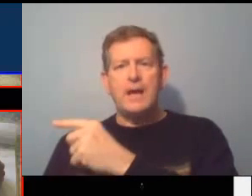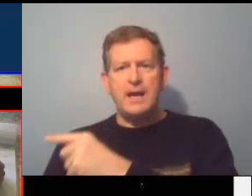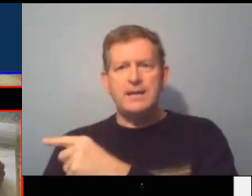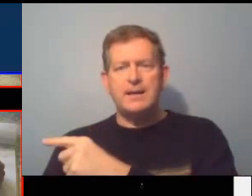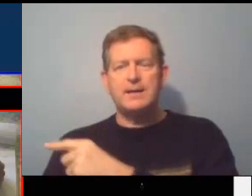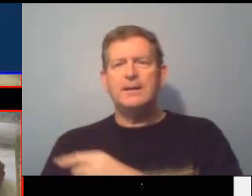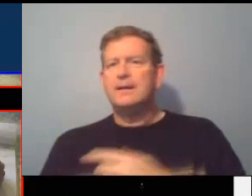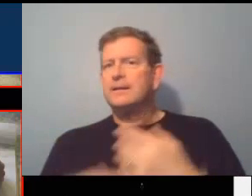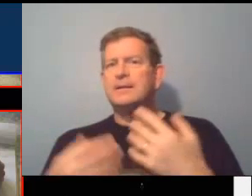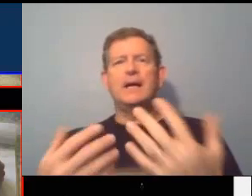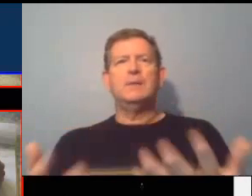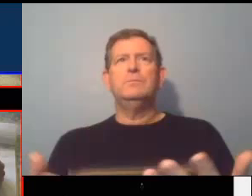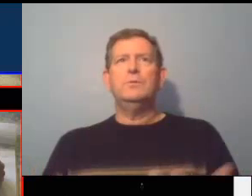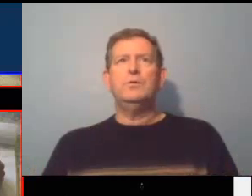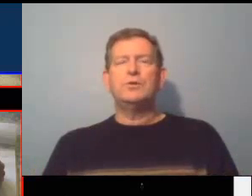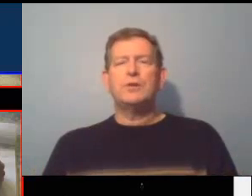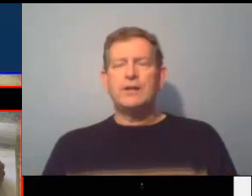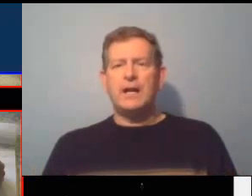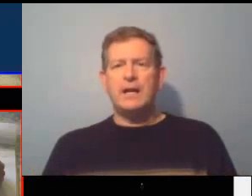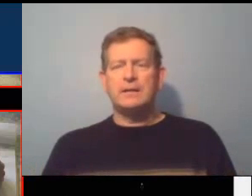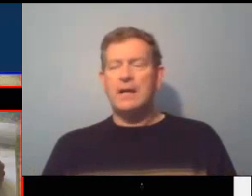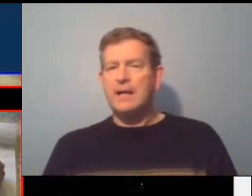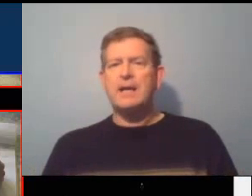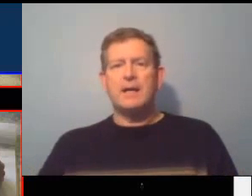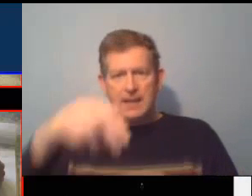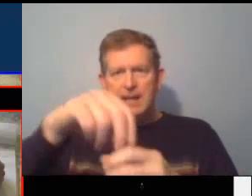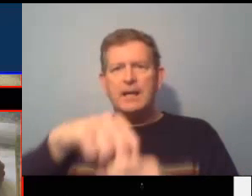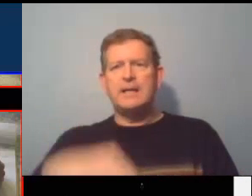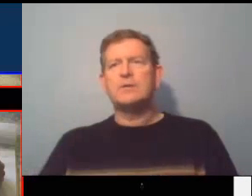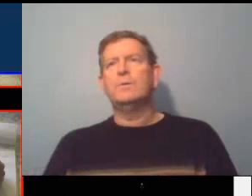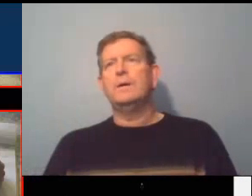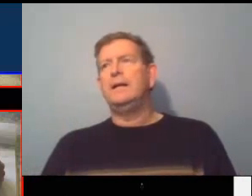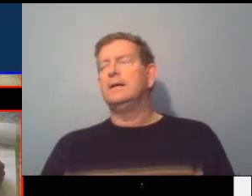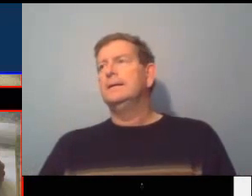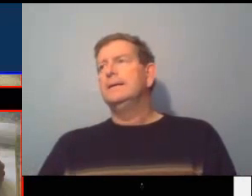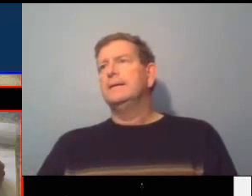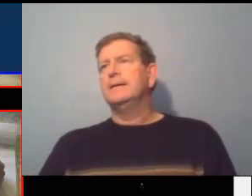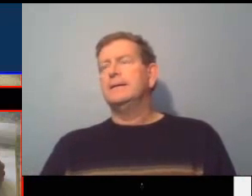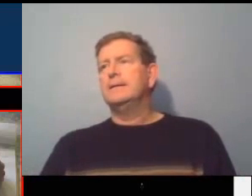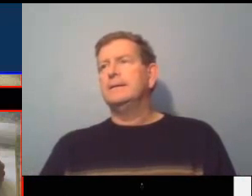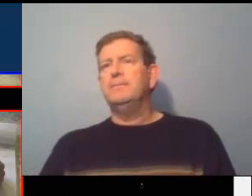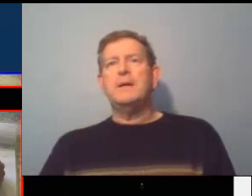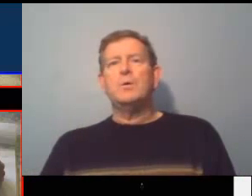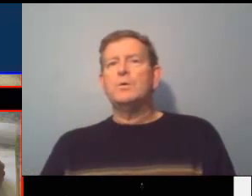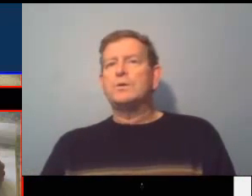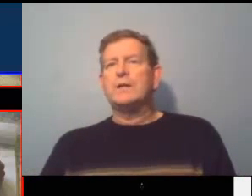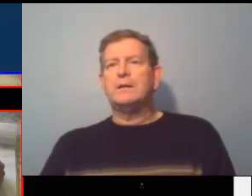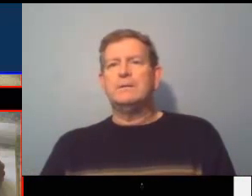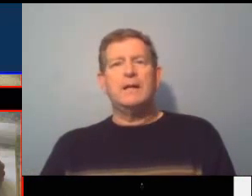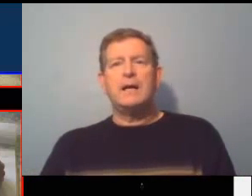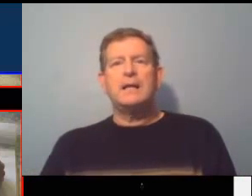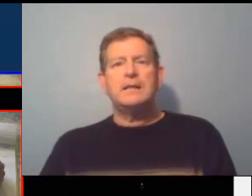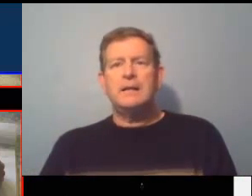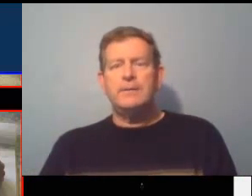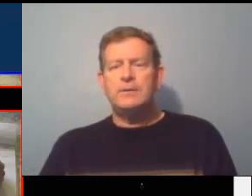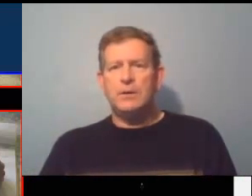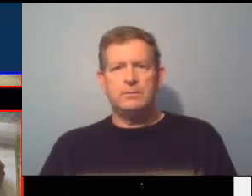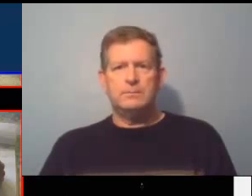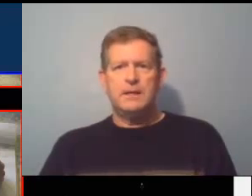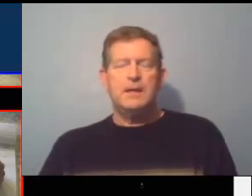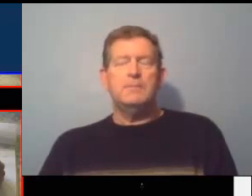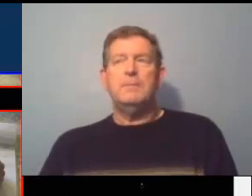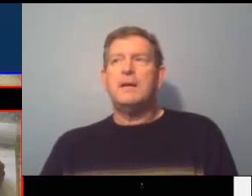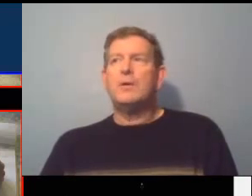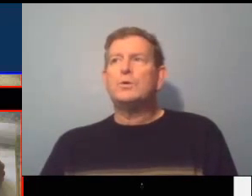él or ella da mucha tarea en la escuela. Me gusta mirar la